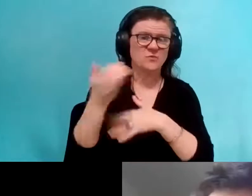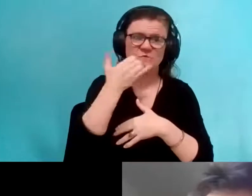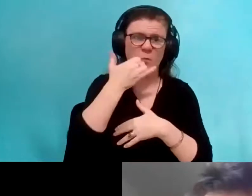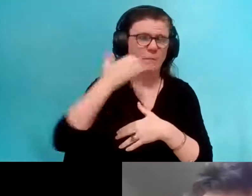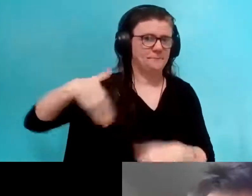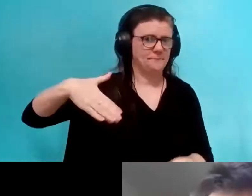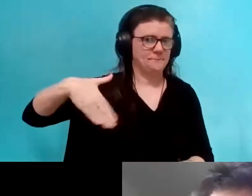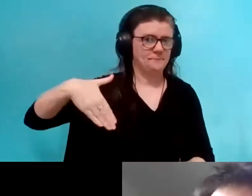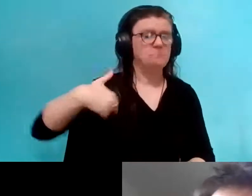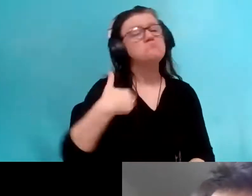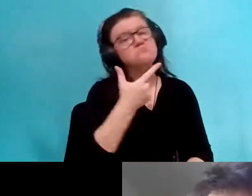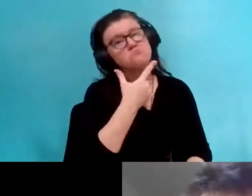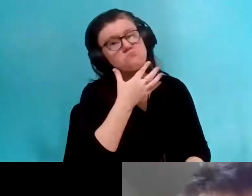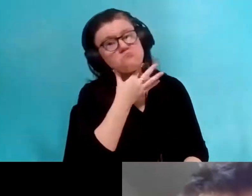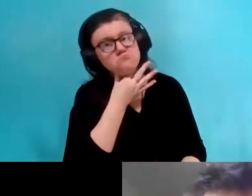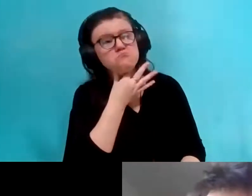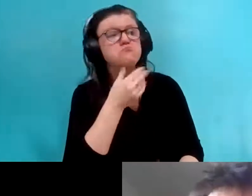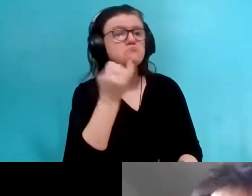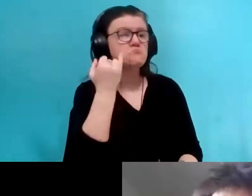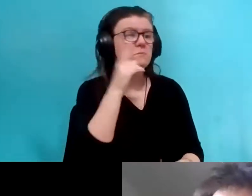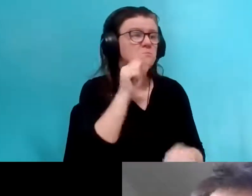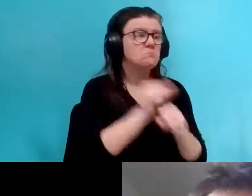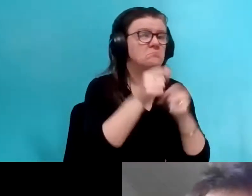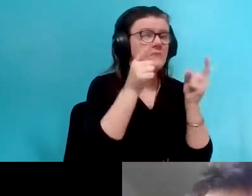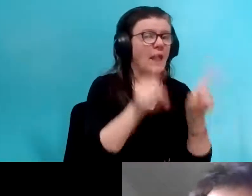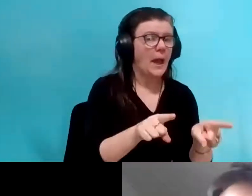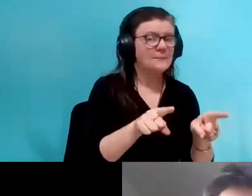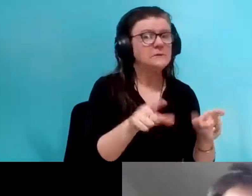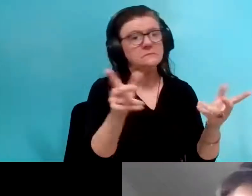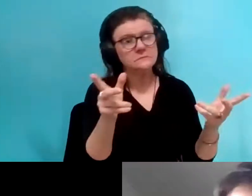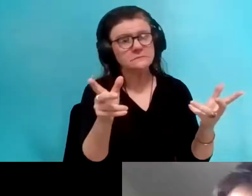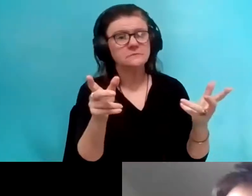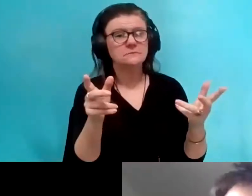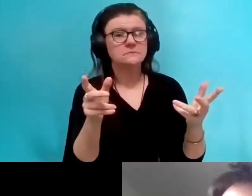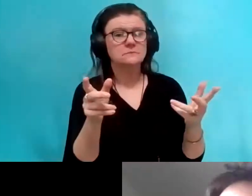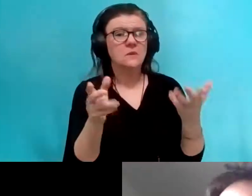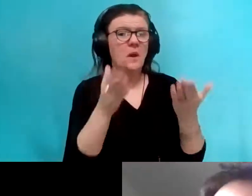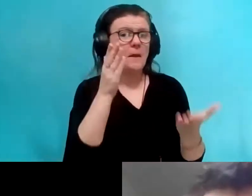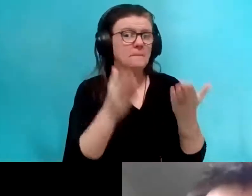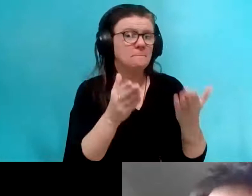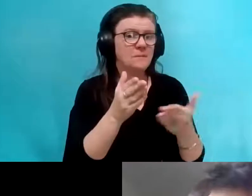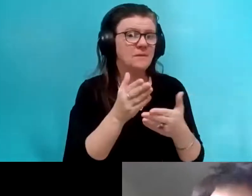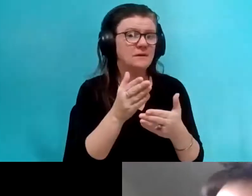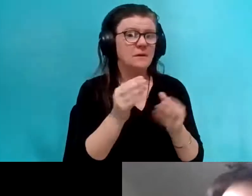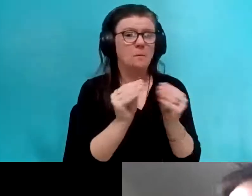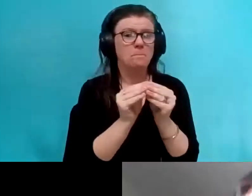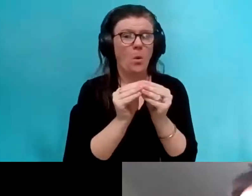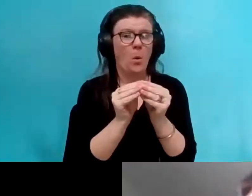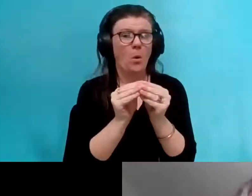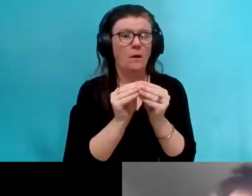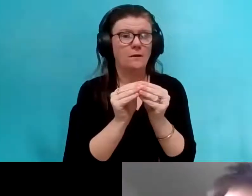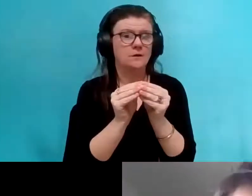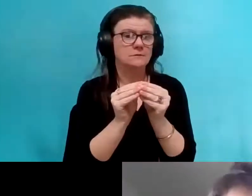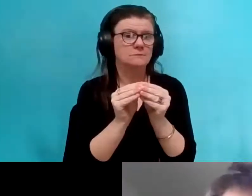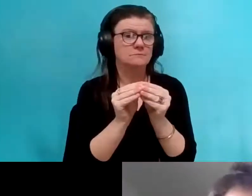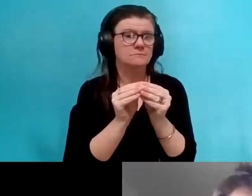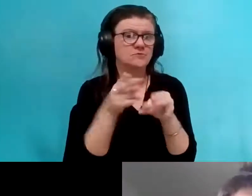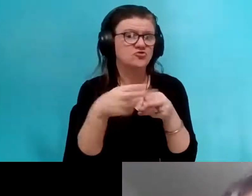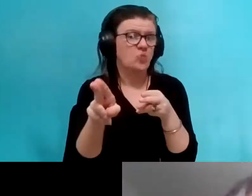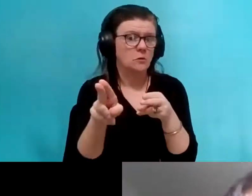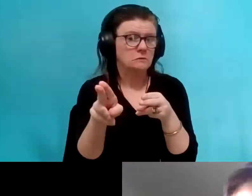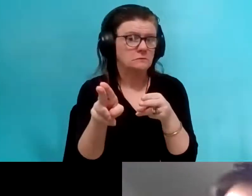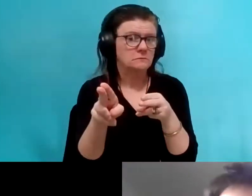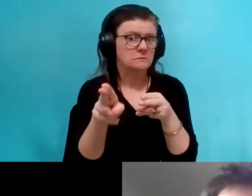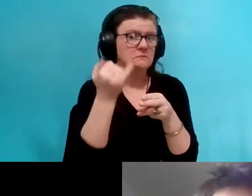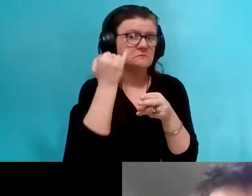something interesting to explore, them to do that and see how that goes, and potentially come back with an even shorter version for situations like this when you're having to do